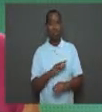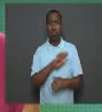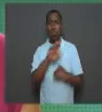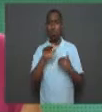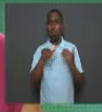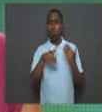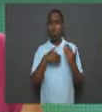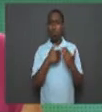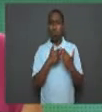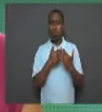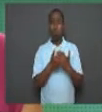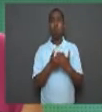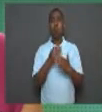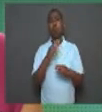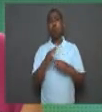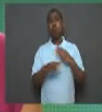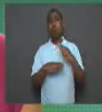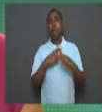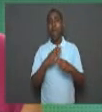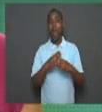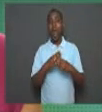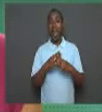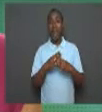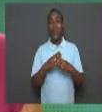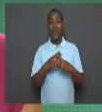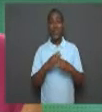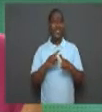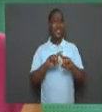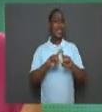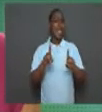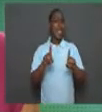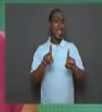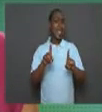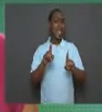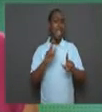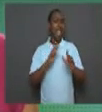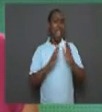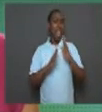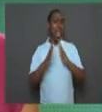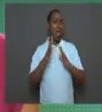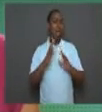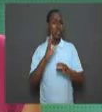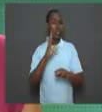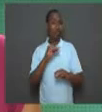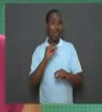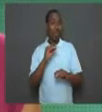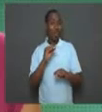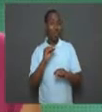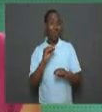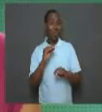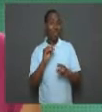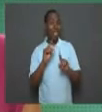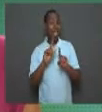all over the world who speak many different languages will understand the